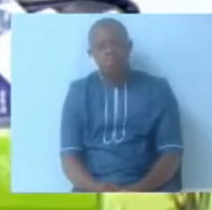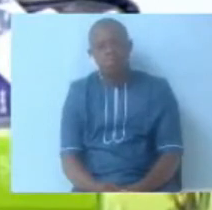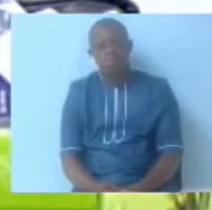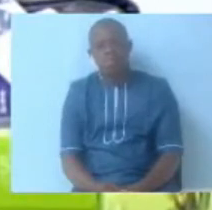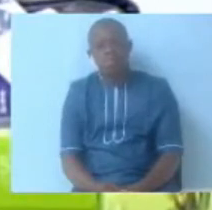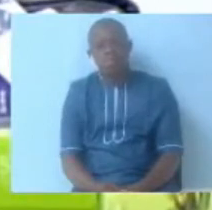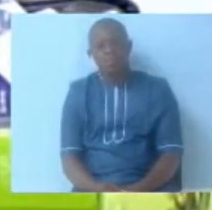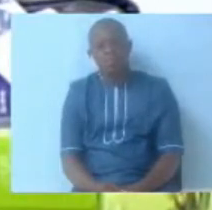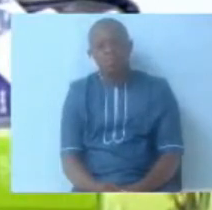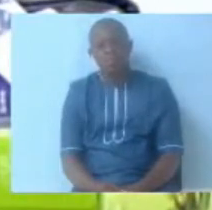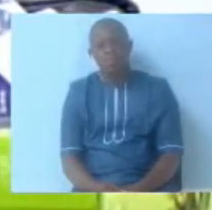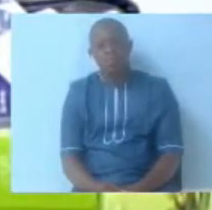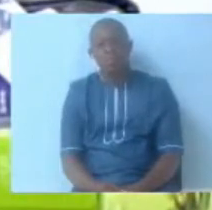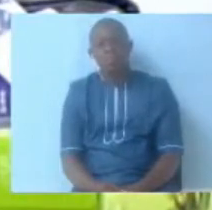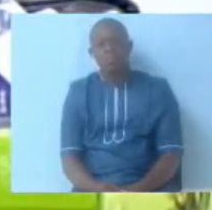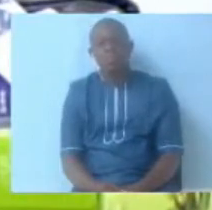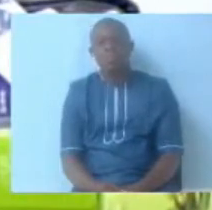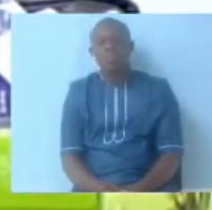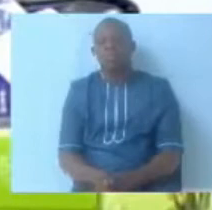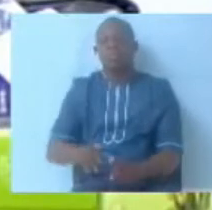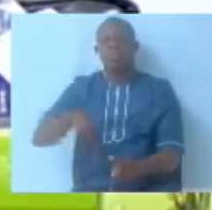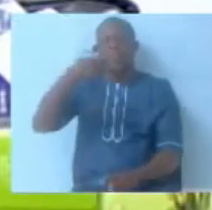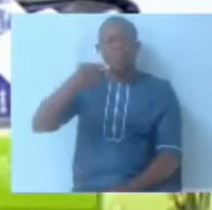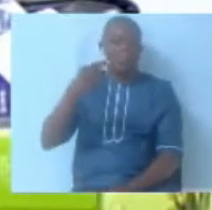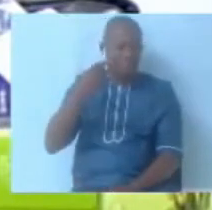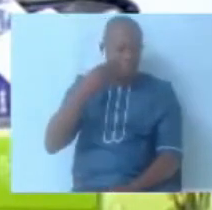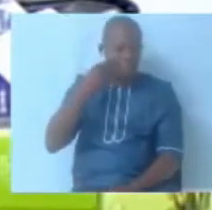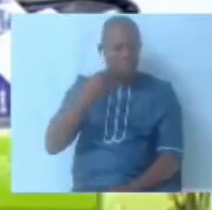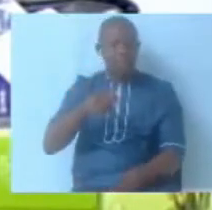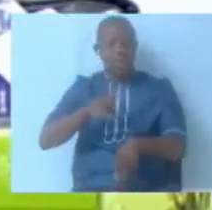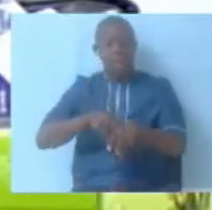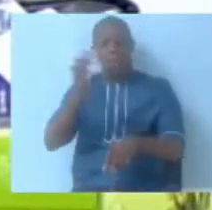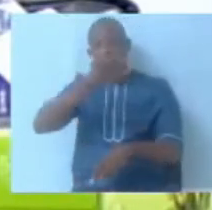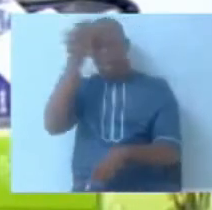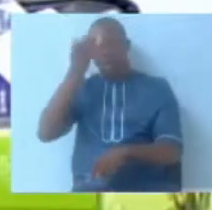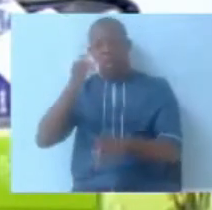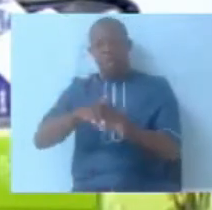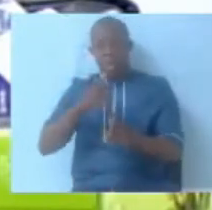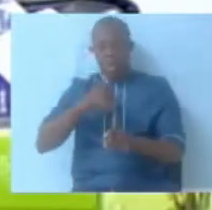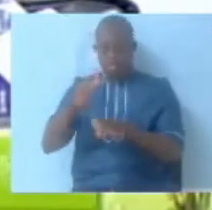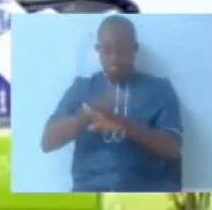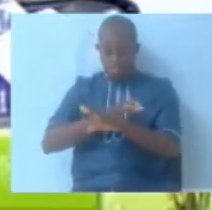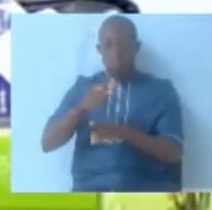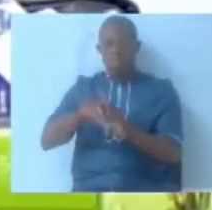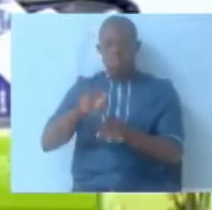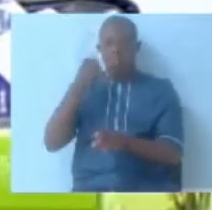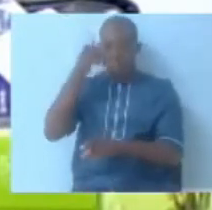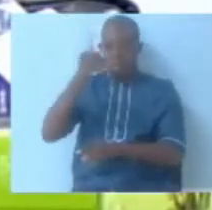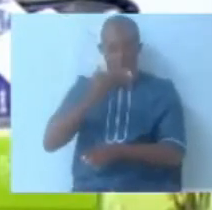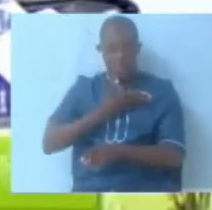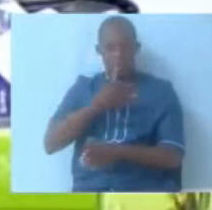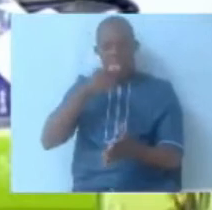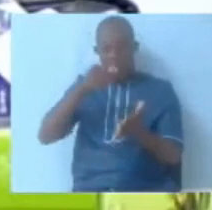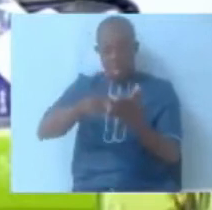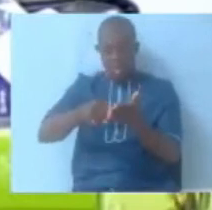the following day in the morning, I was called to say that I had a letter, so I went to the high court, and that was